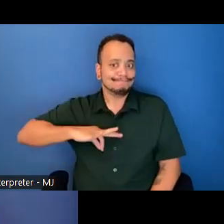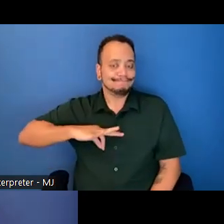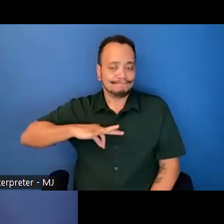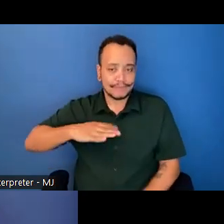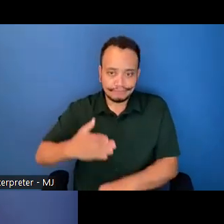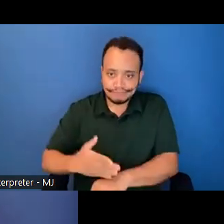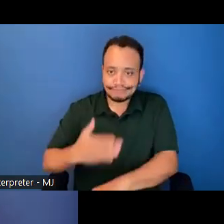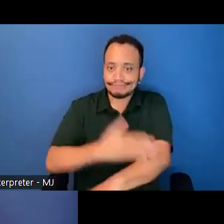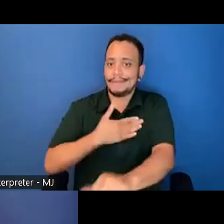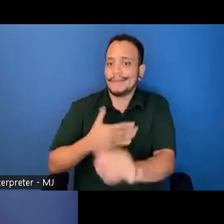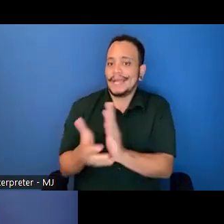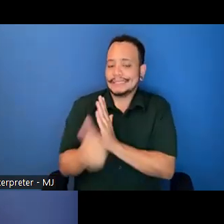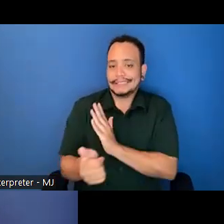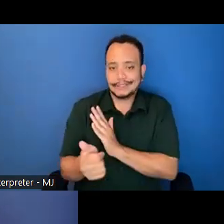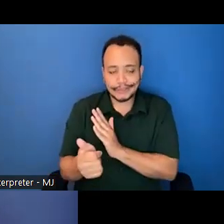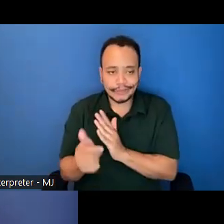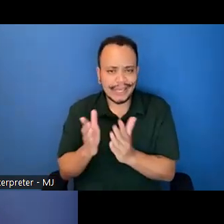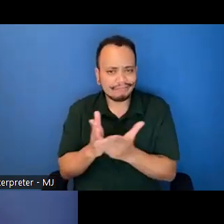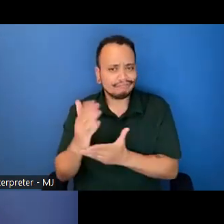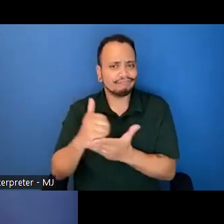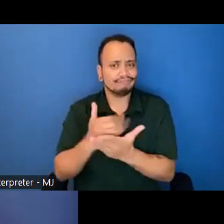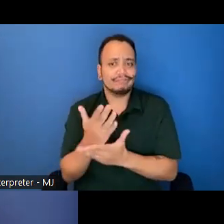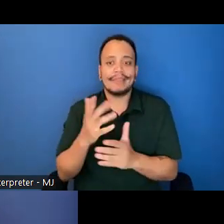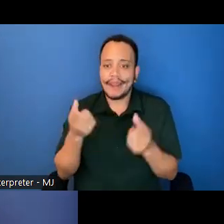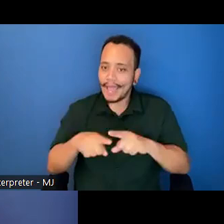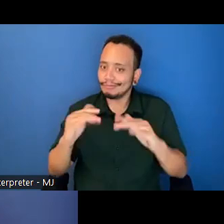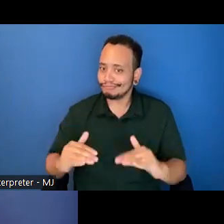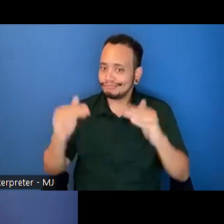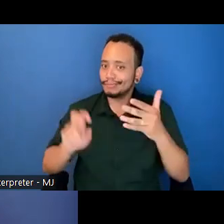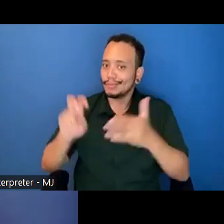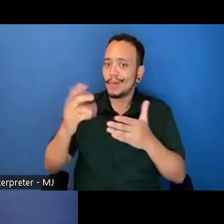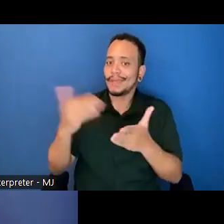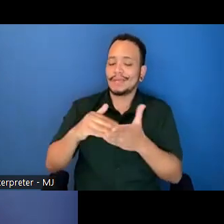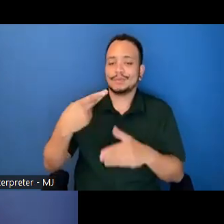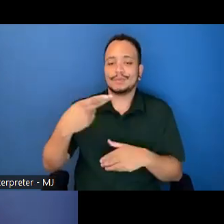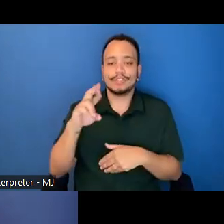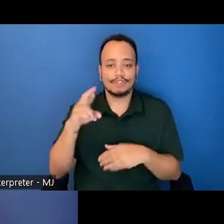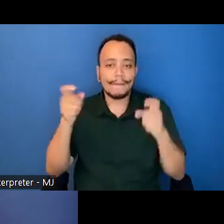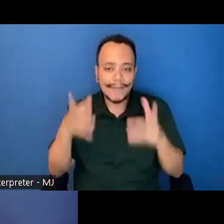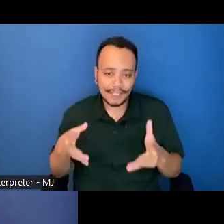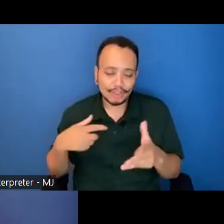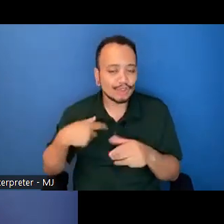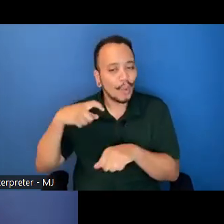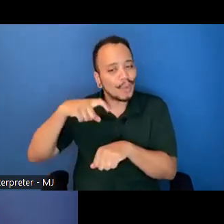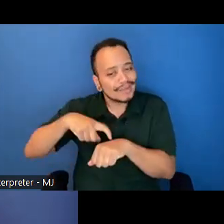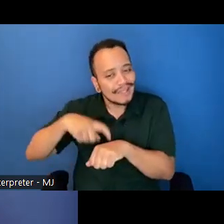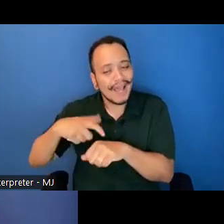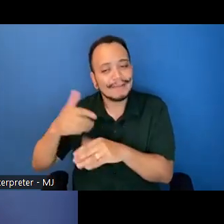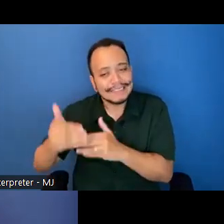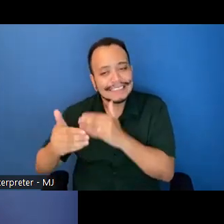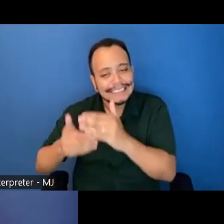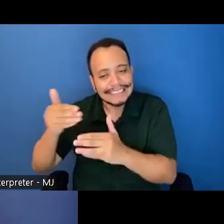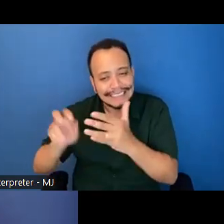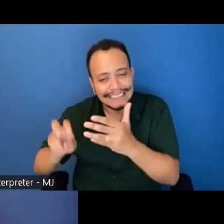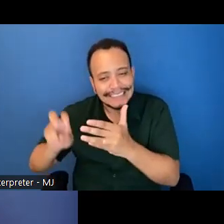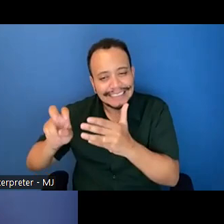I was eventually promoted to HR manager. So it does take time and effort to build